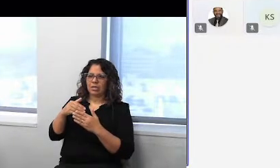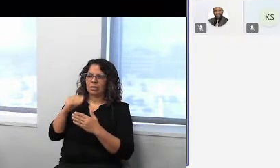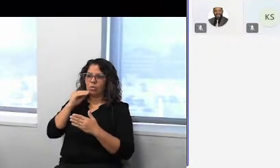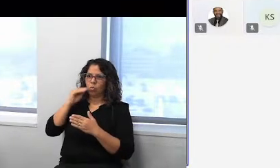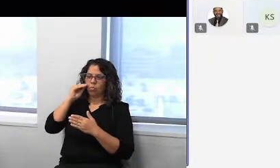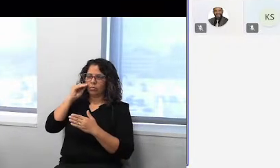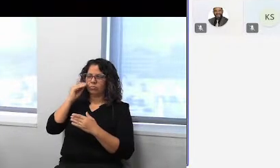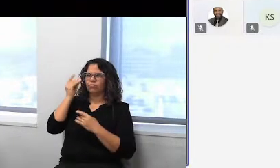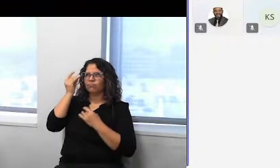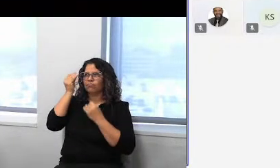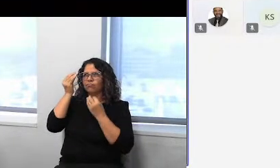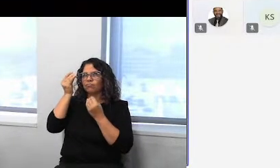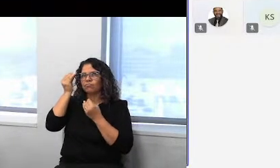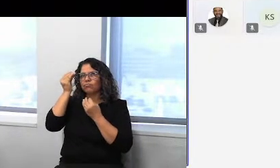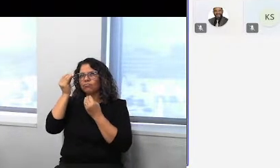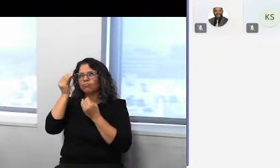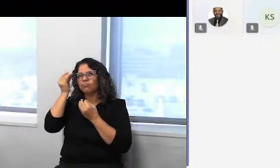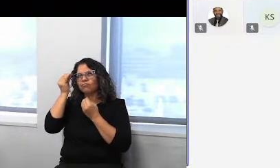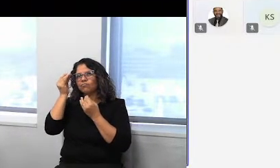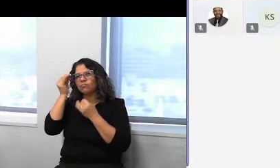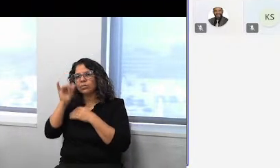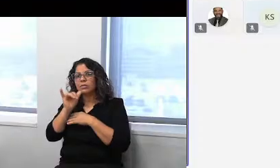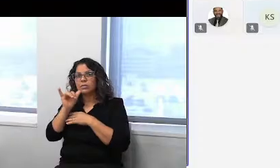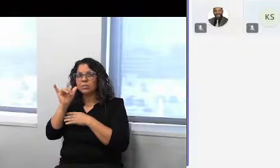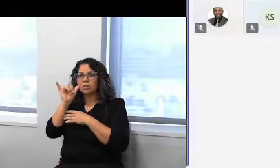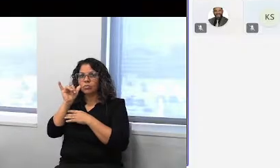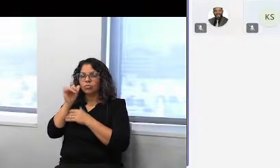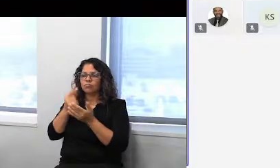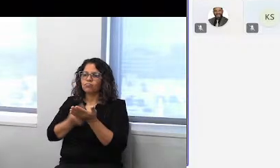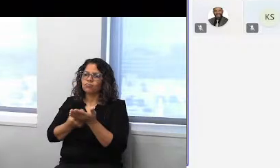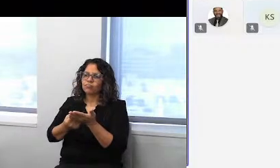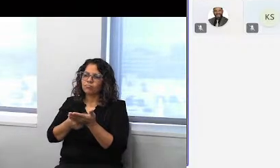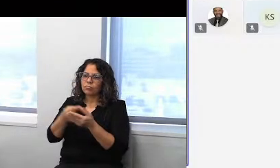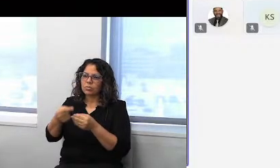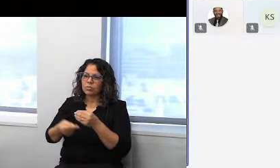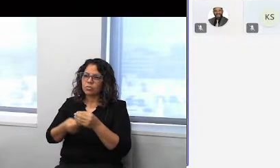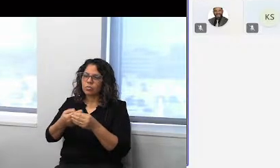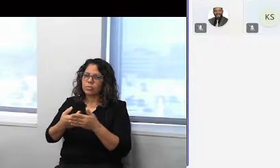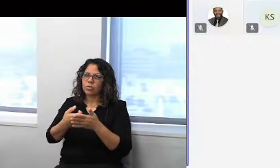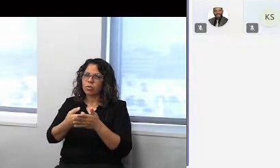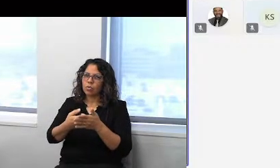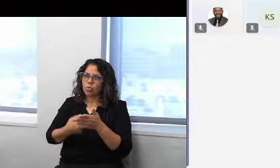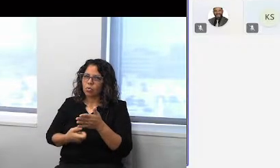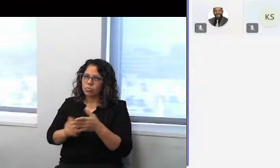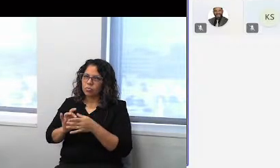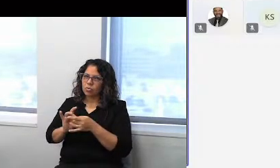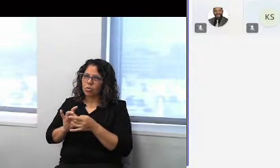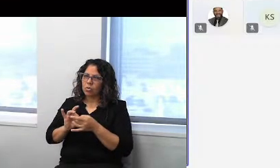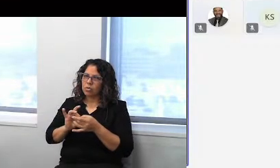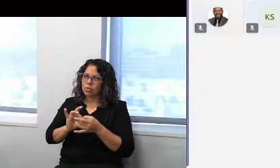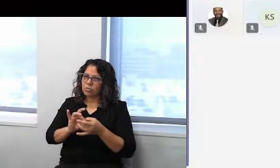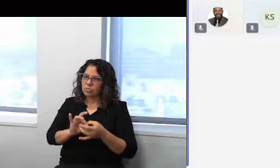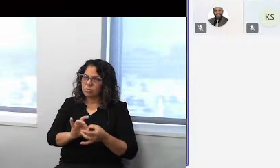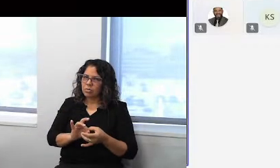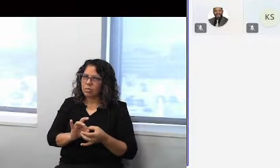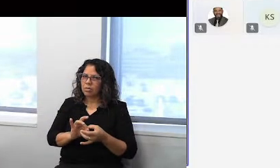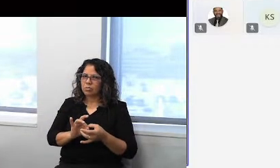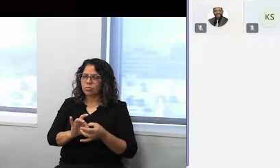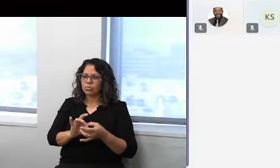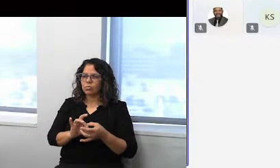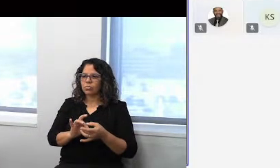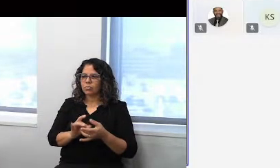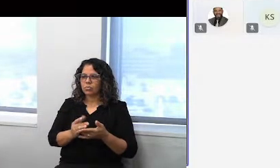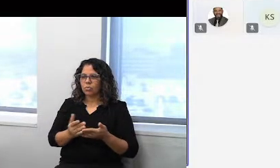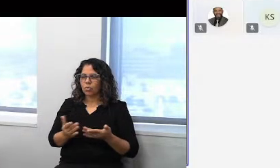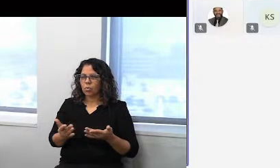Yesterday we talked about the costs related to improvements in the system